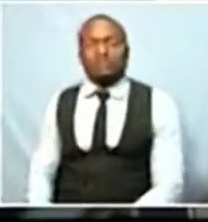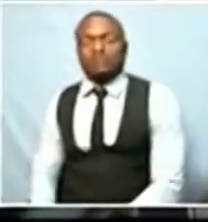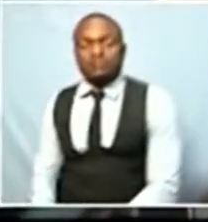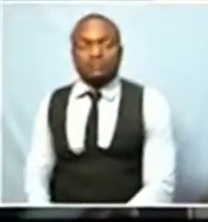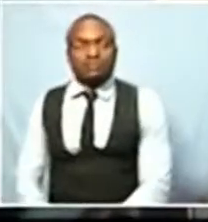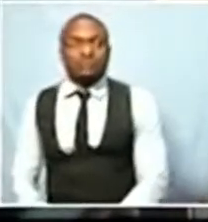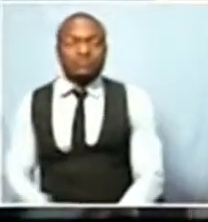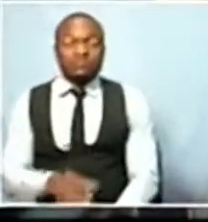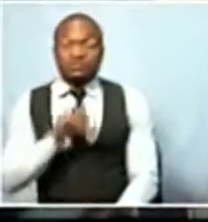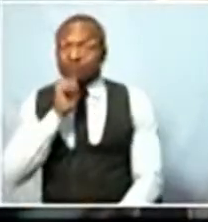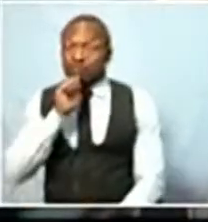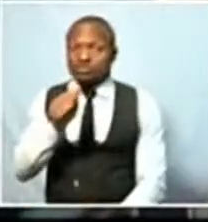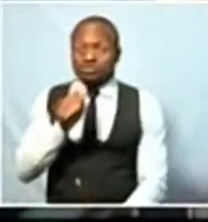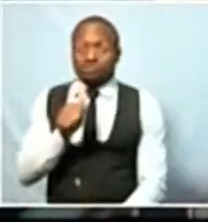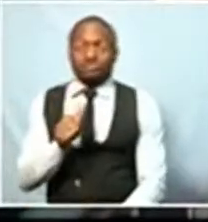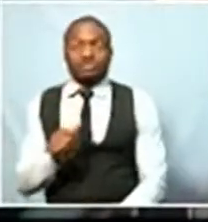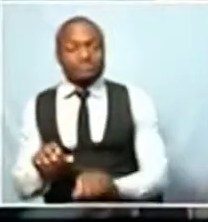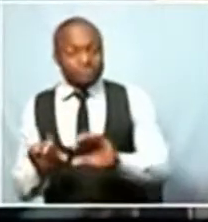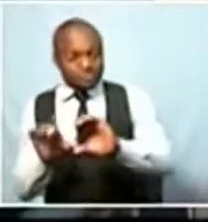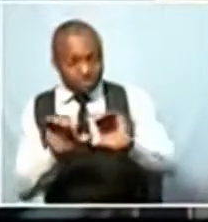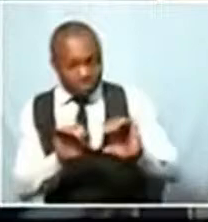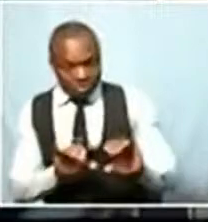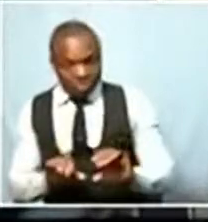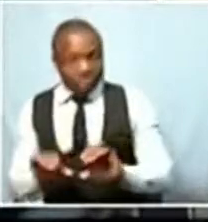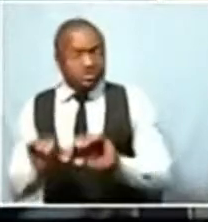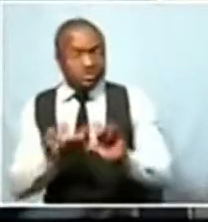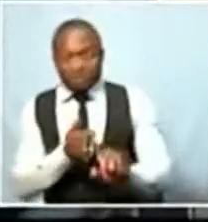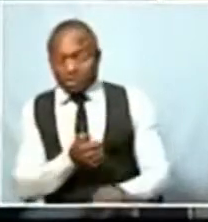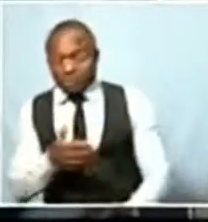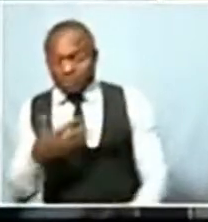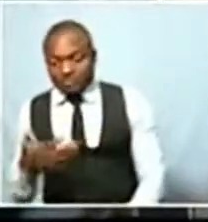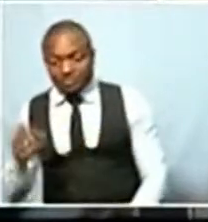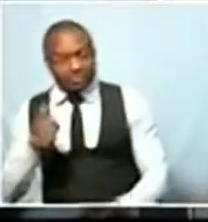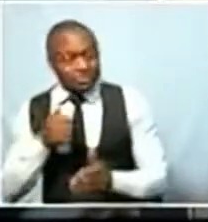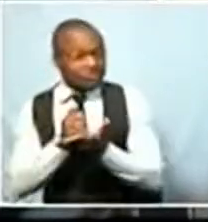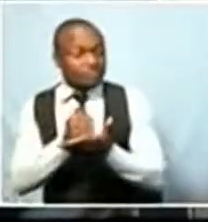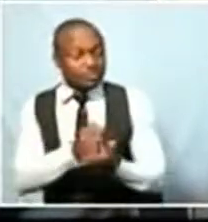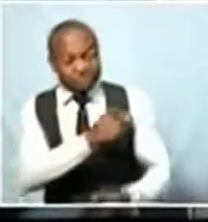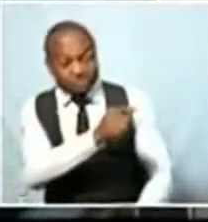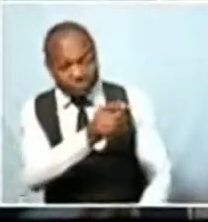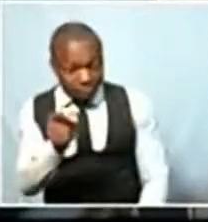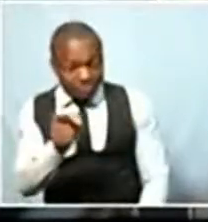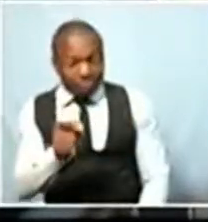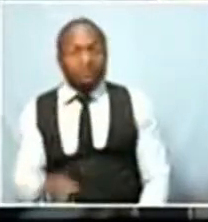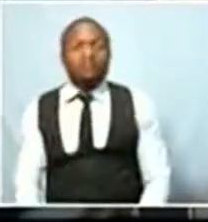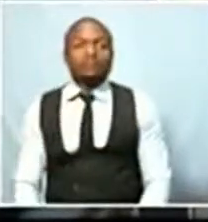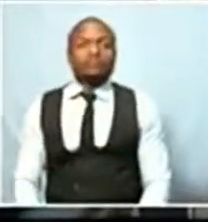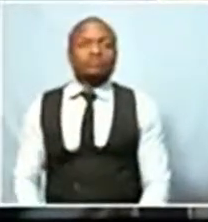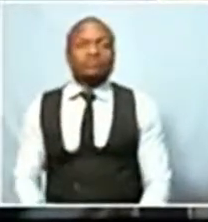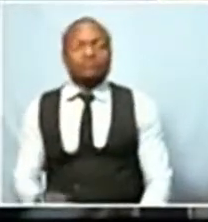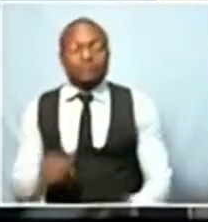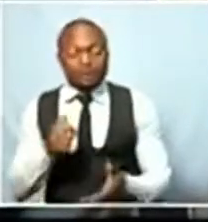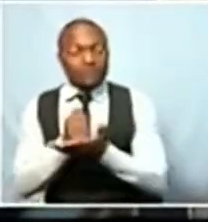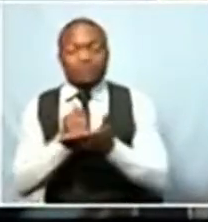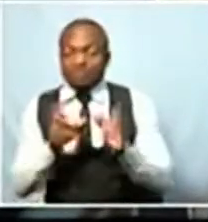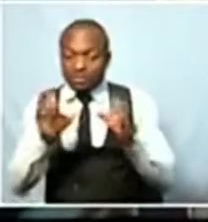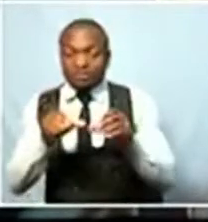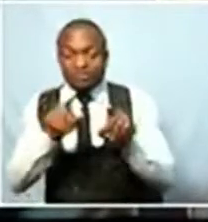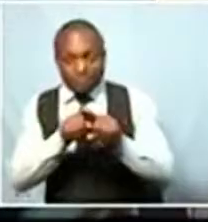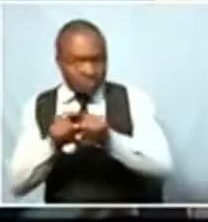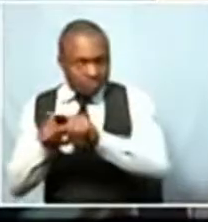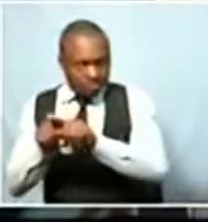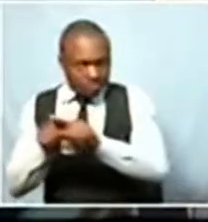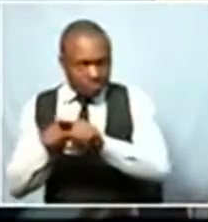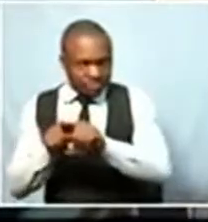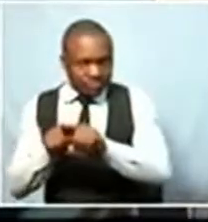not do anything that would be helpful to you and consequently helpful to this committee. Because